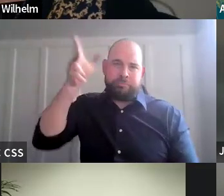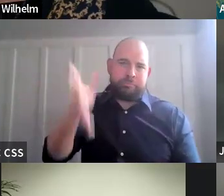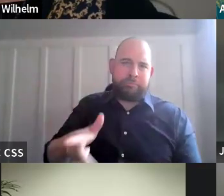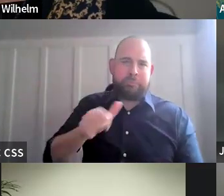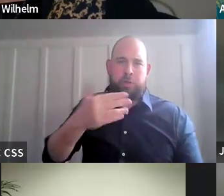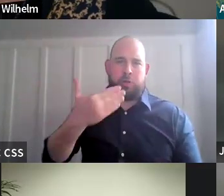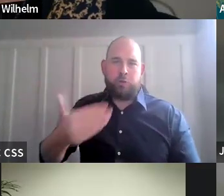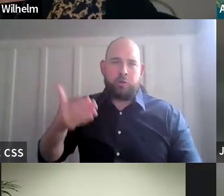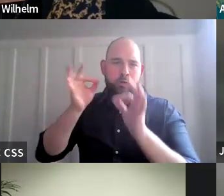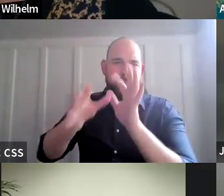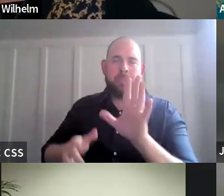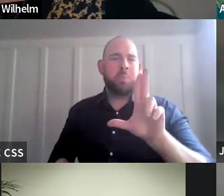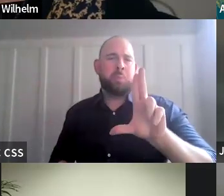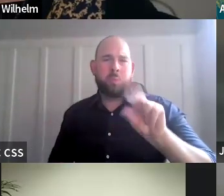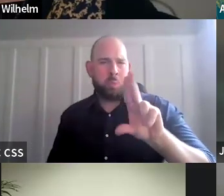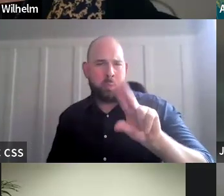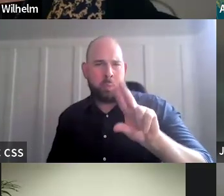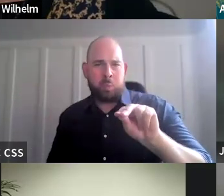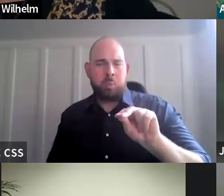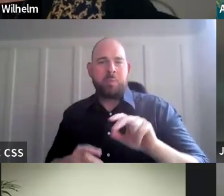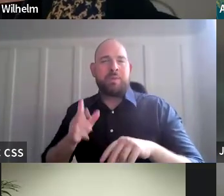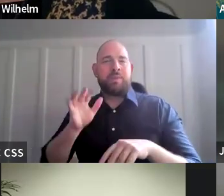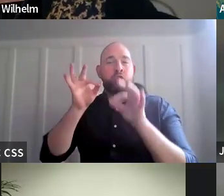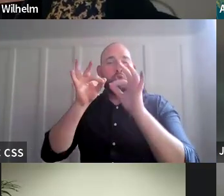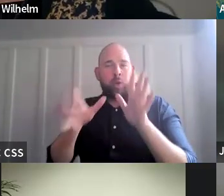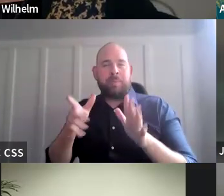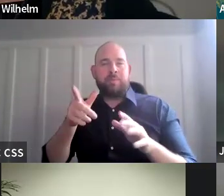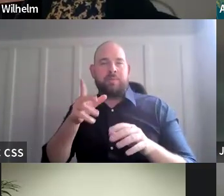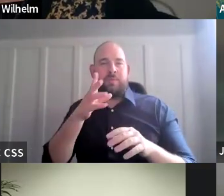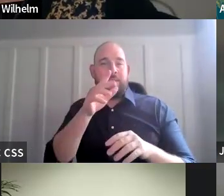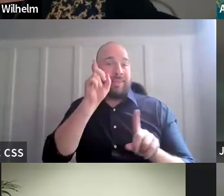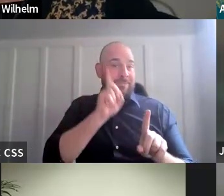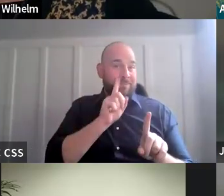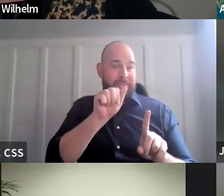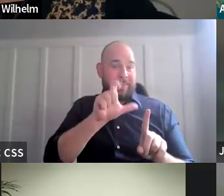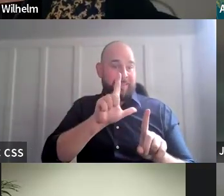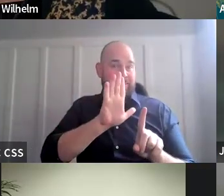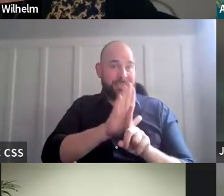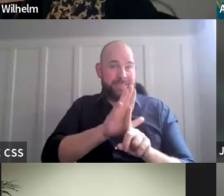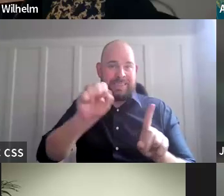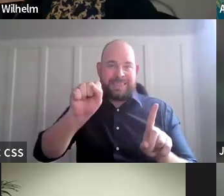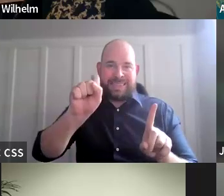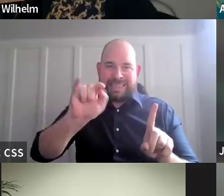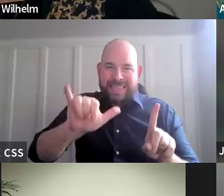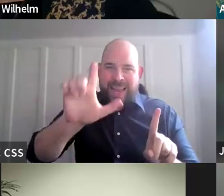emphasize, not having a good match, that does not mean that that is a lousy interpreter.